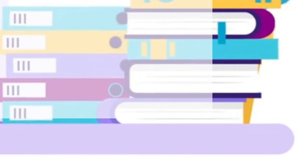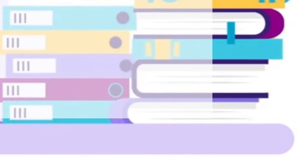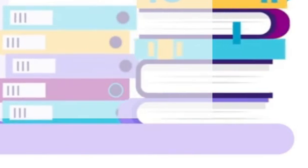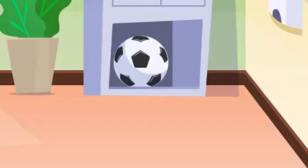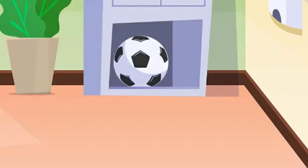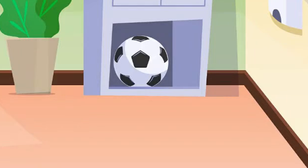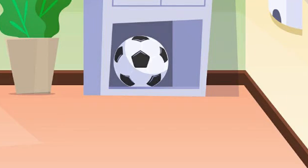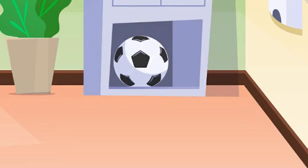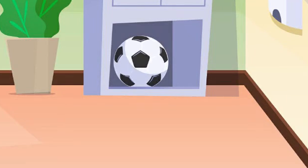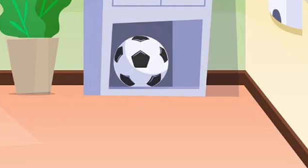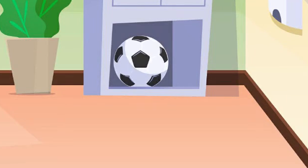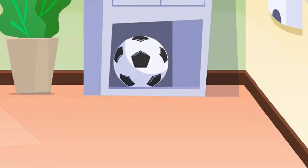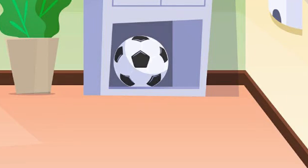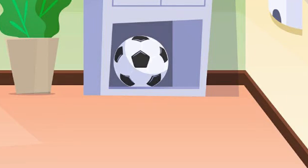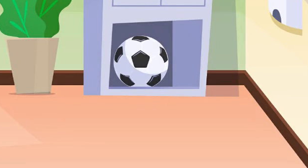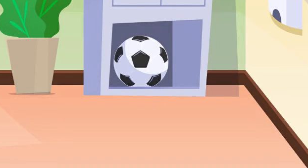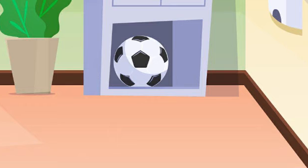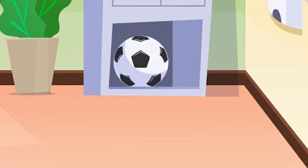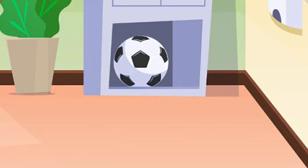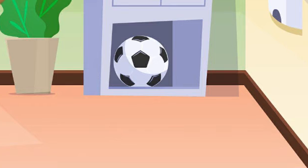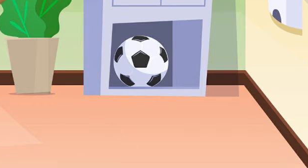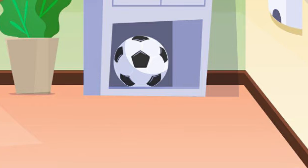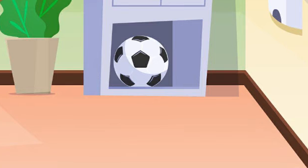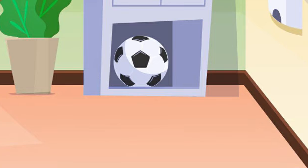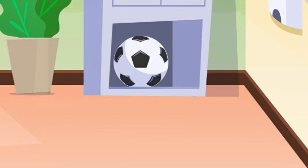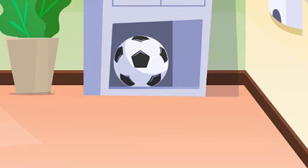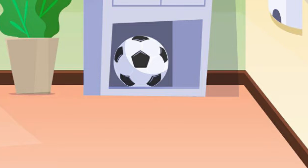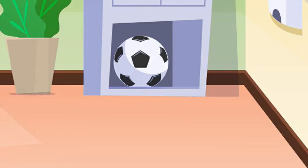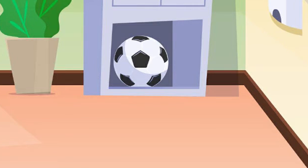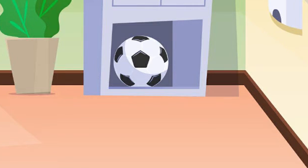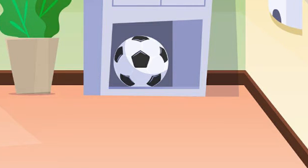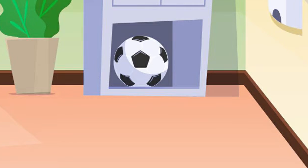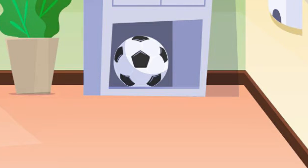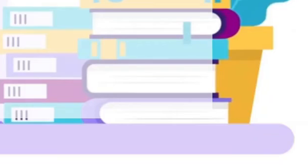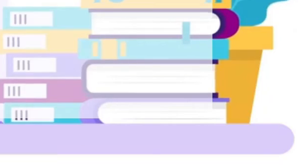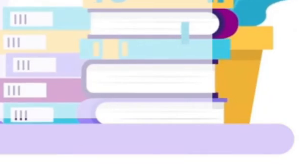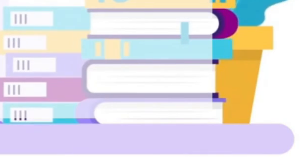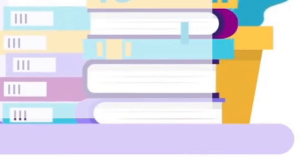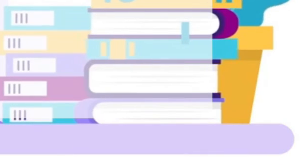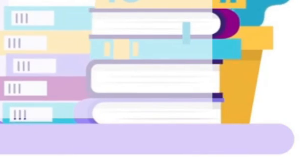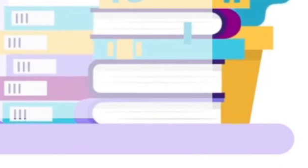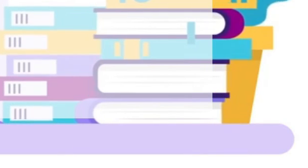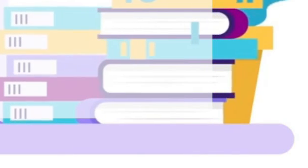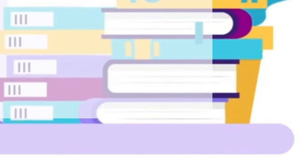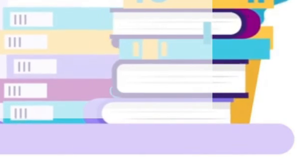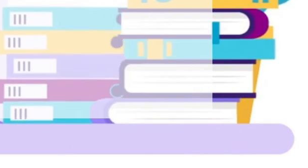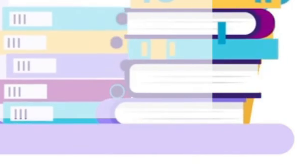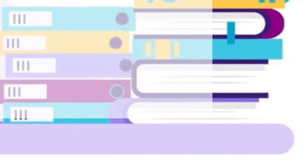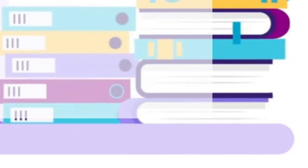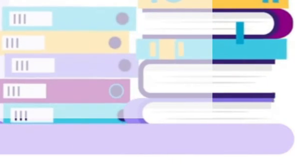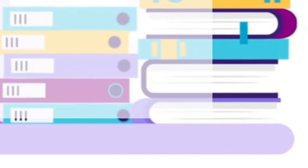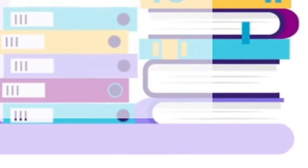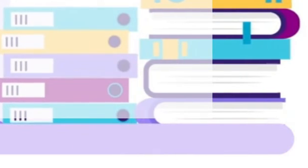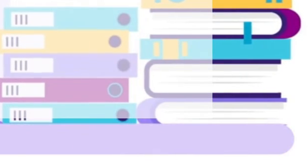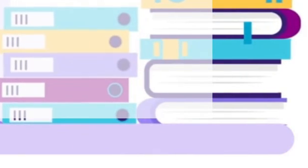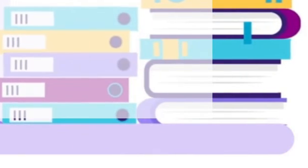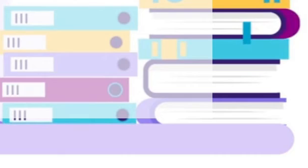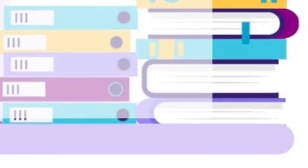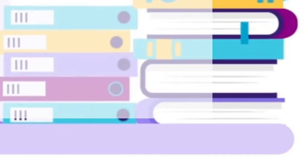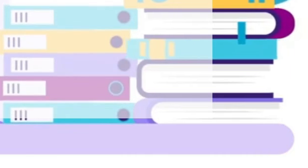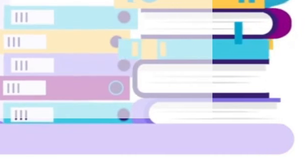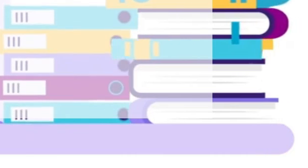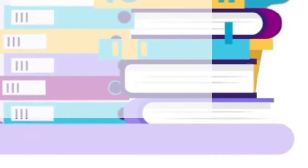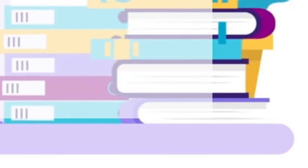bell. Now, let us see the next sentence. The students sort of